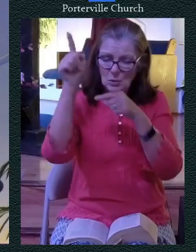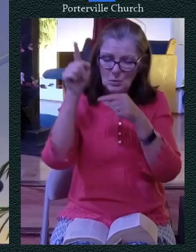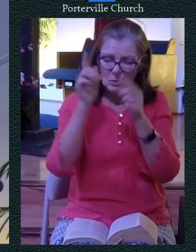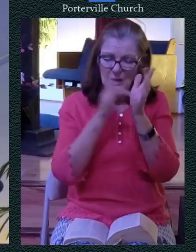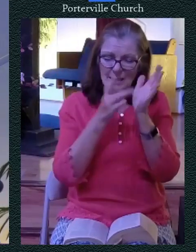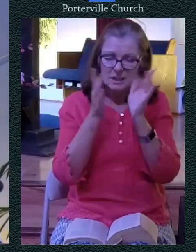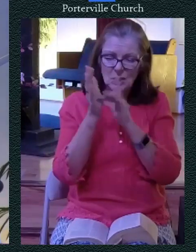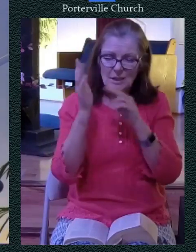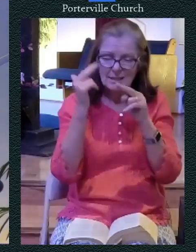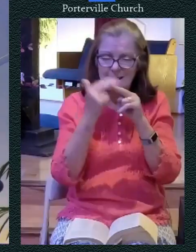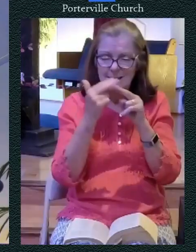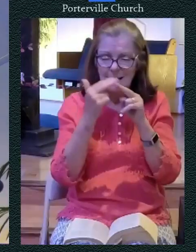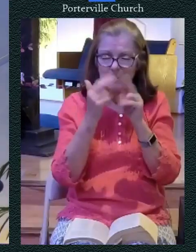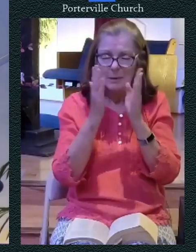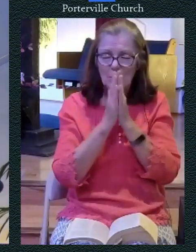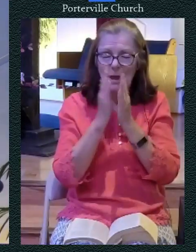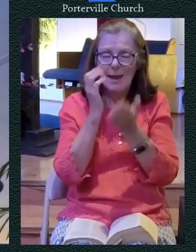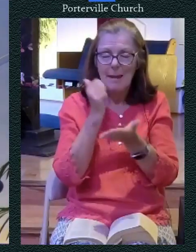amen.